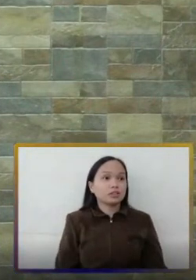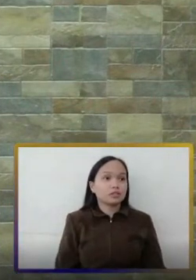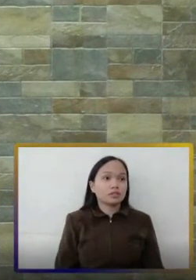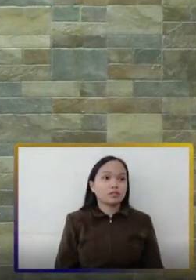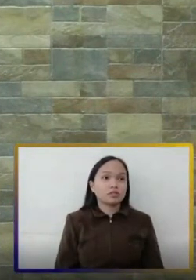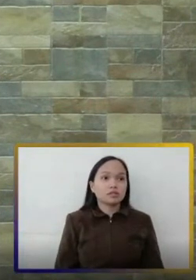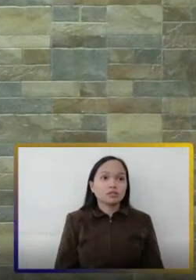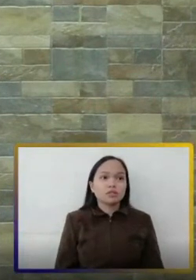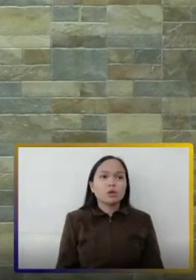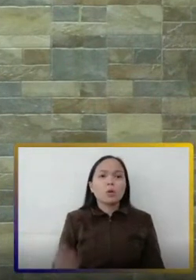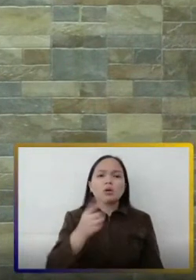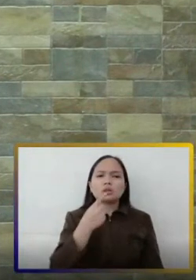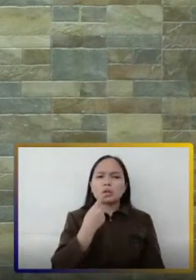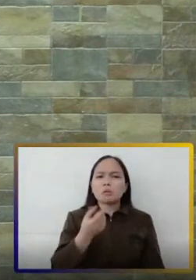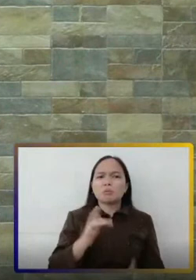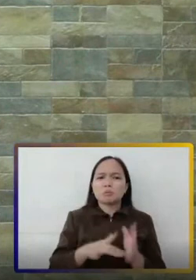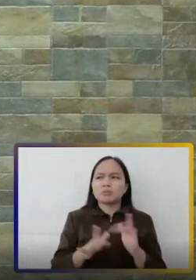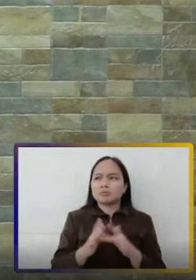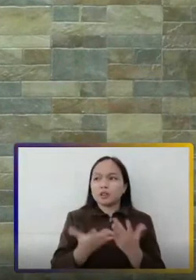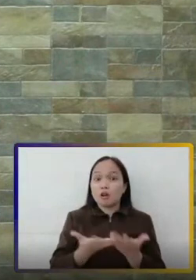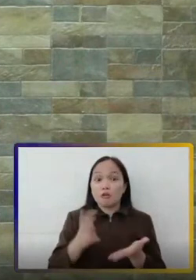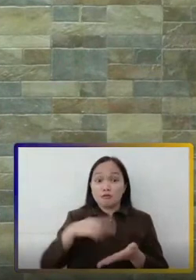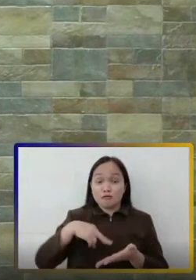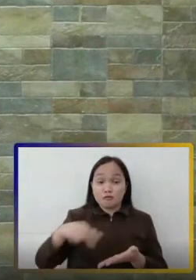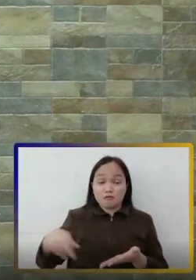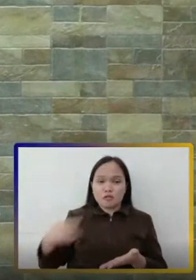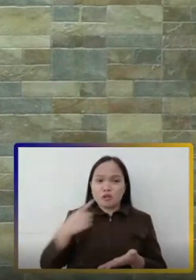Magbabasa ka na lamang ng verse, may magpapapa pa.